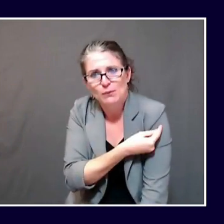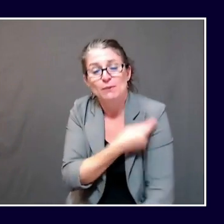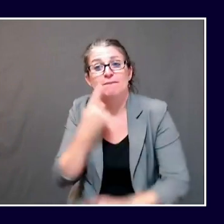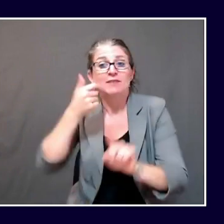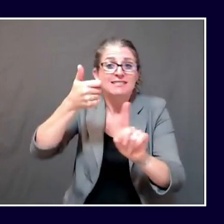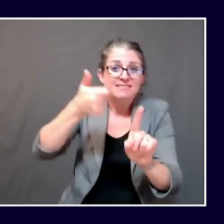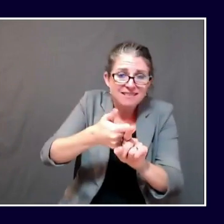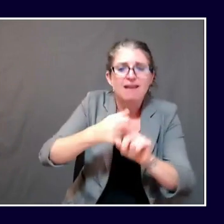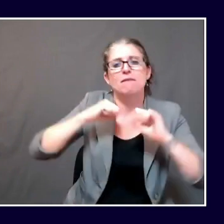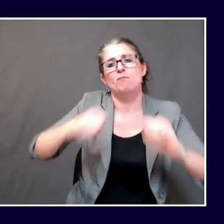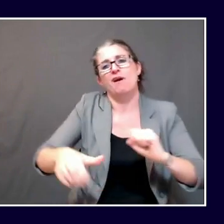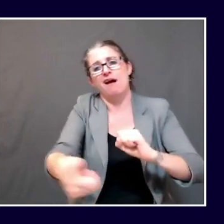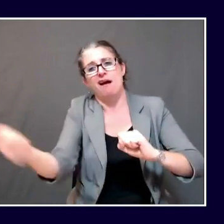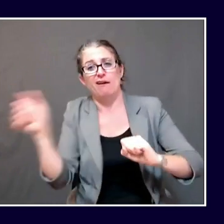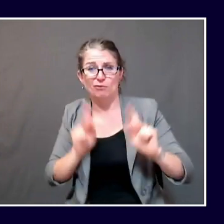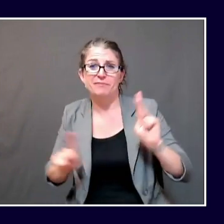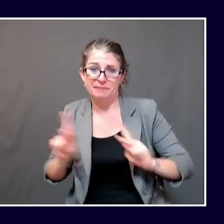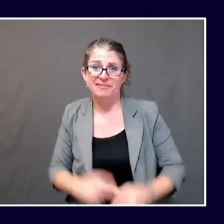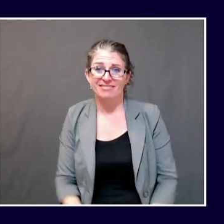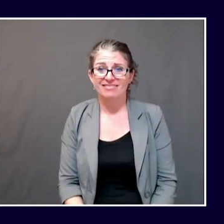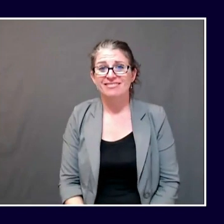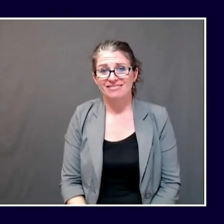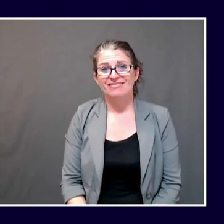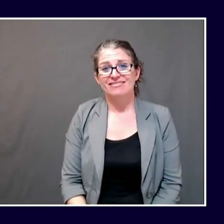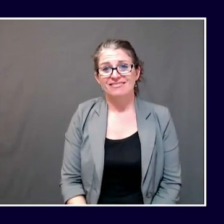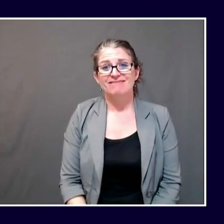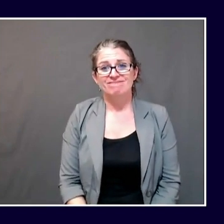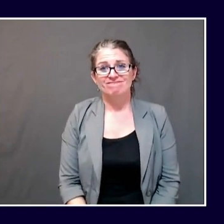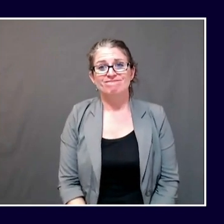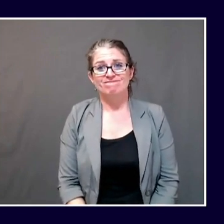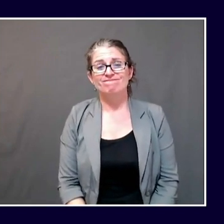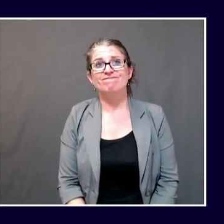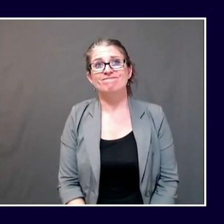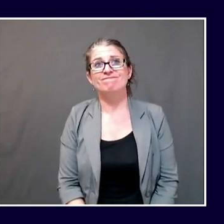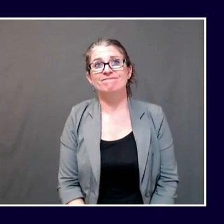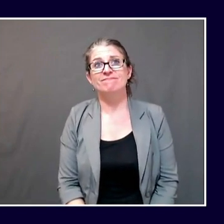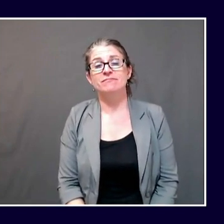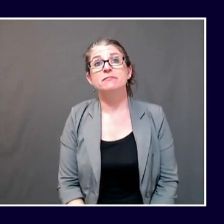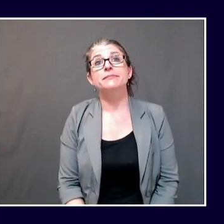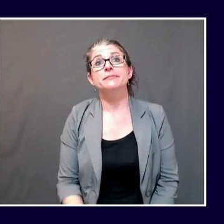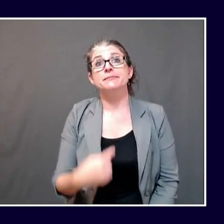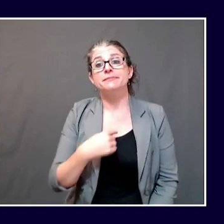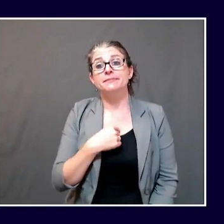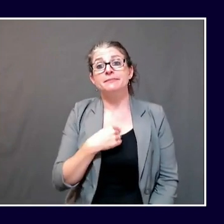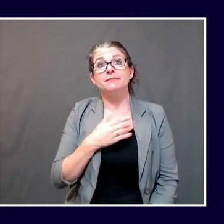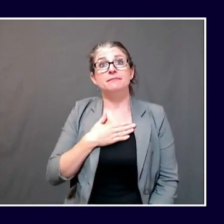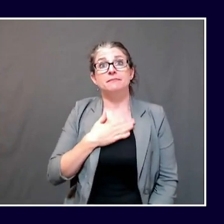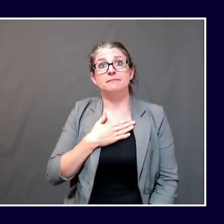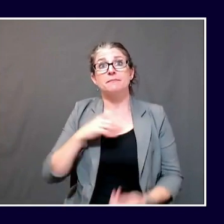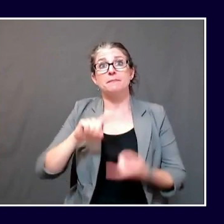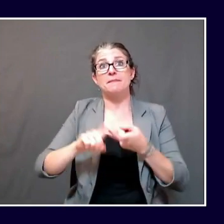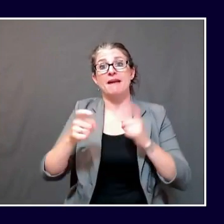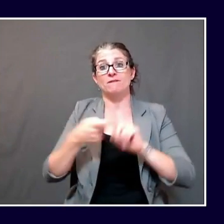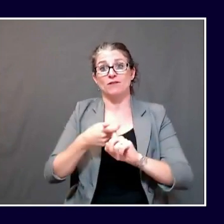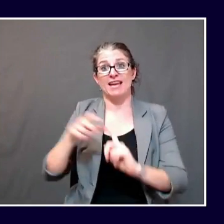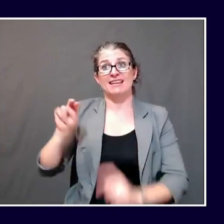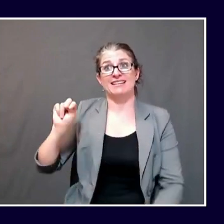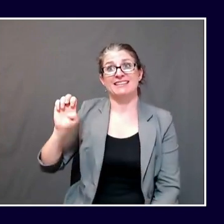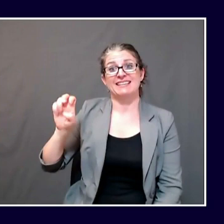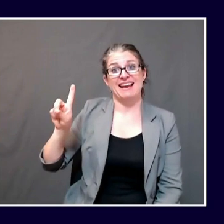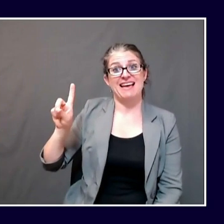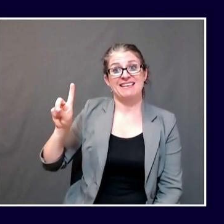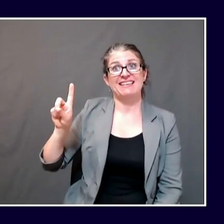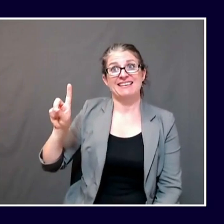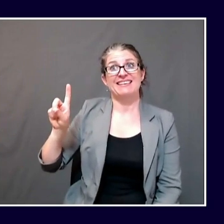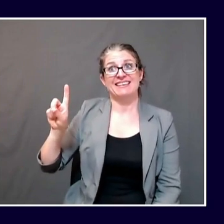say, winter is coming. Poor guy lost his head over that. But as we go into the colder